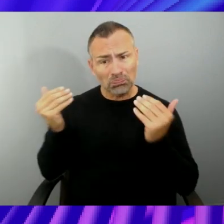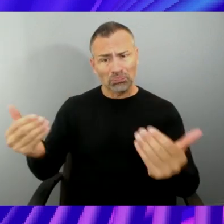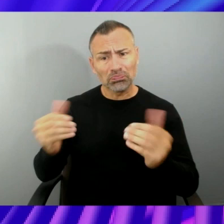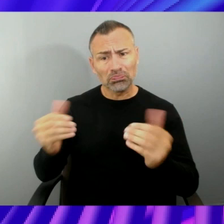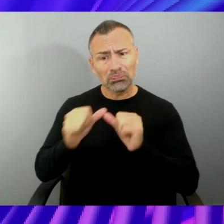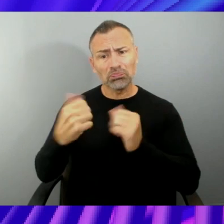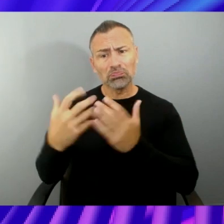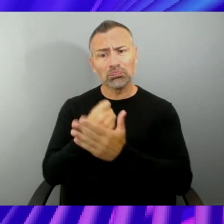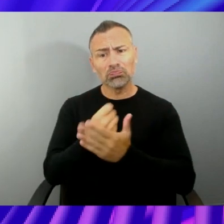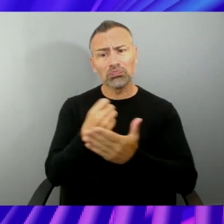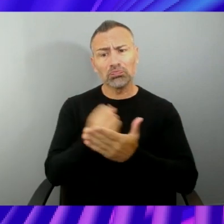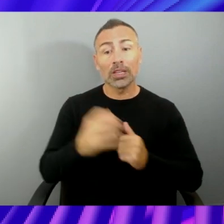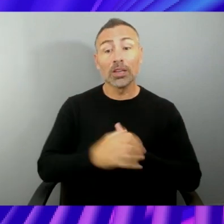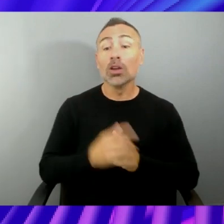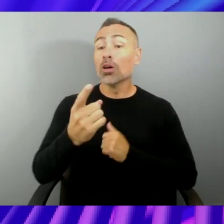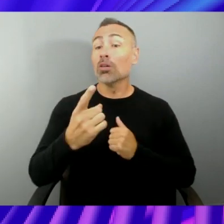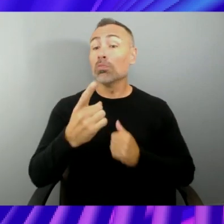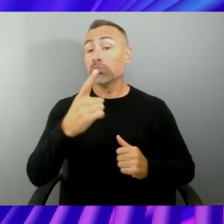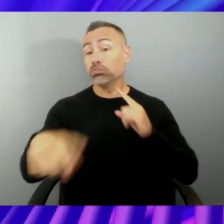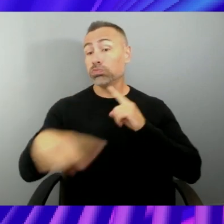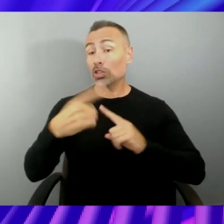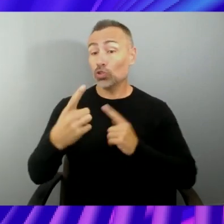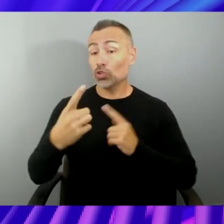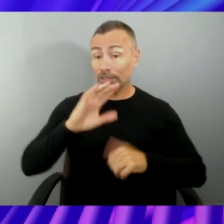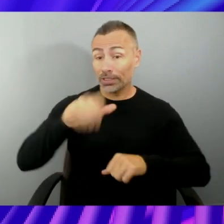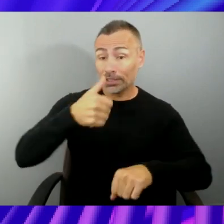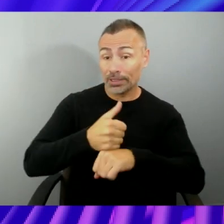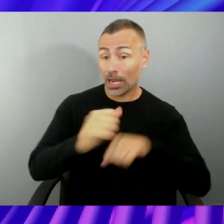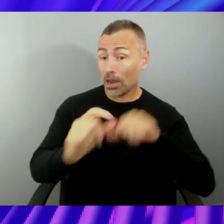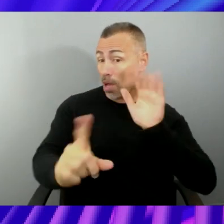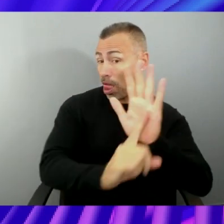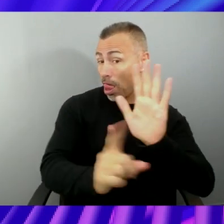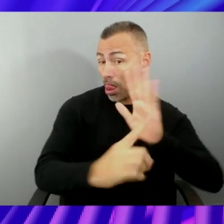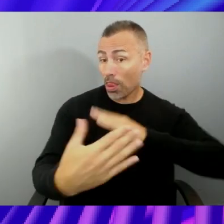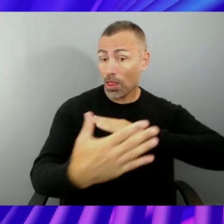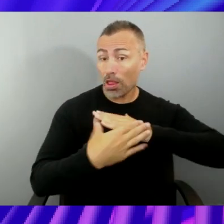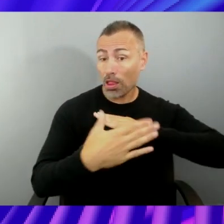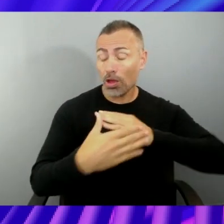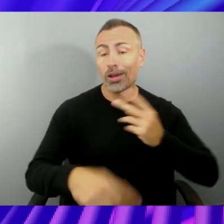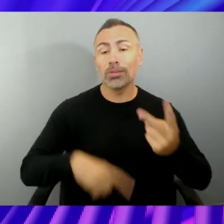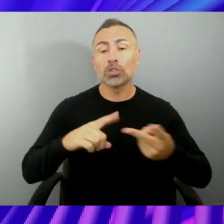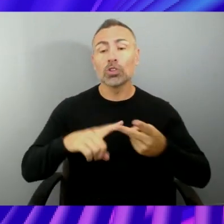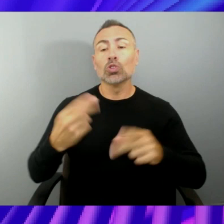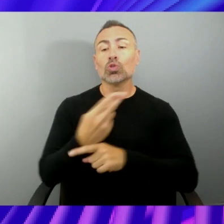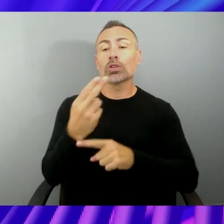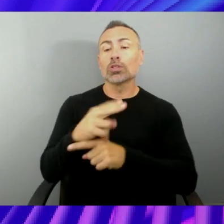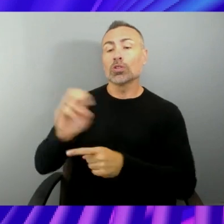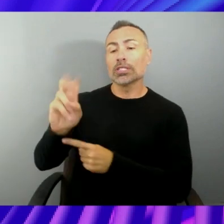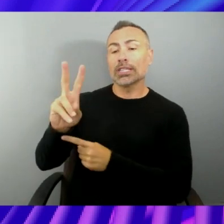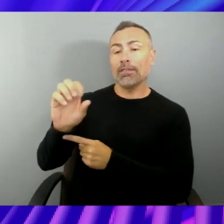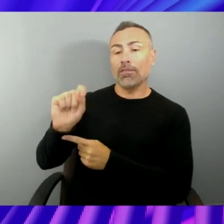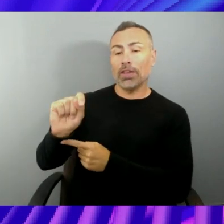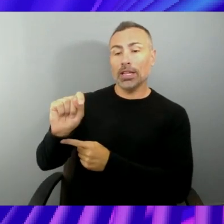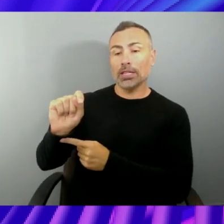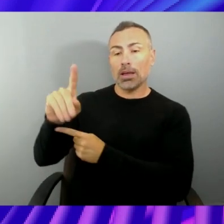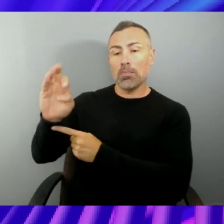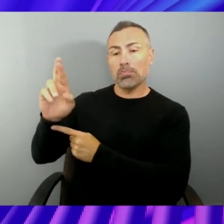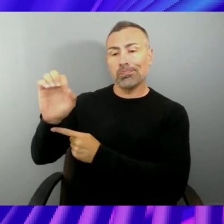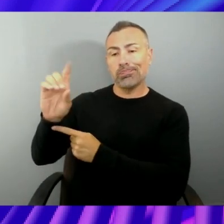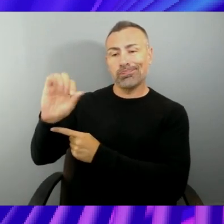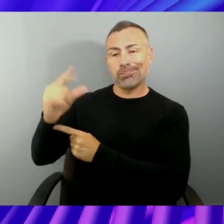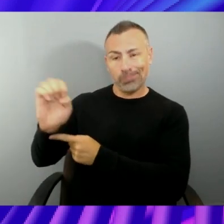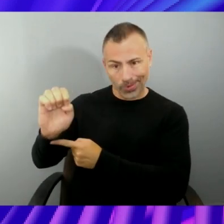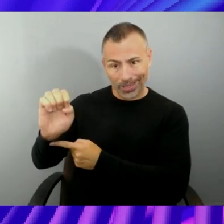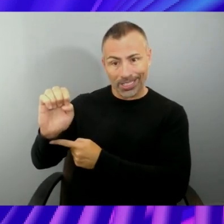alarms. You can use EventBridge to send data into these services. Everything that you see here, it can all be enabled